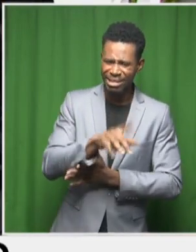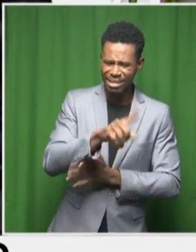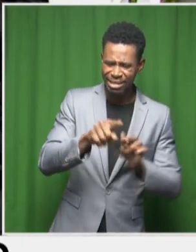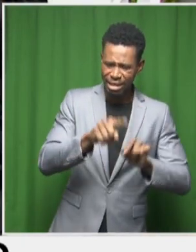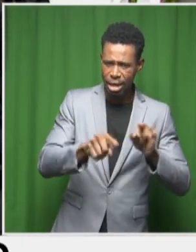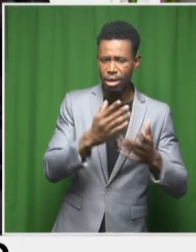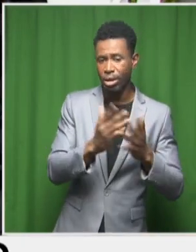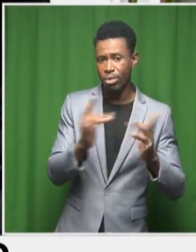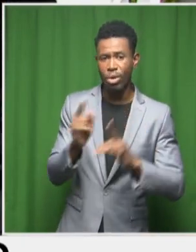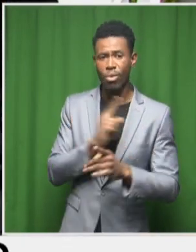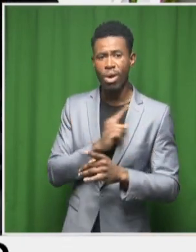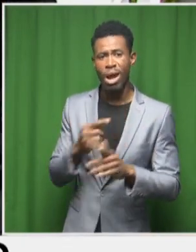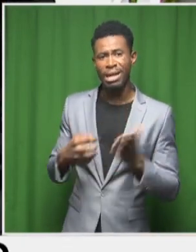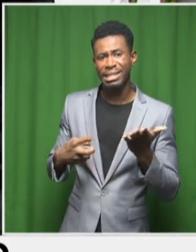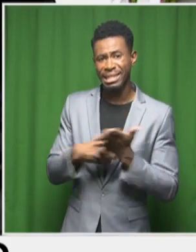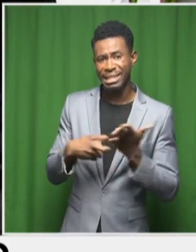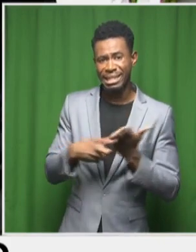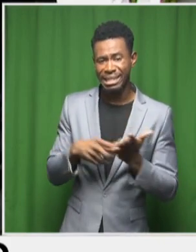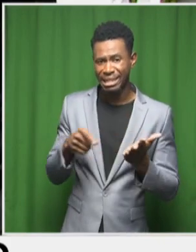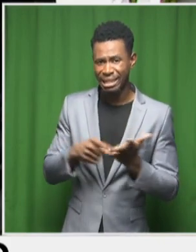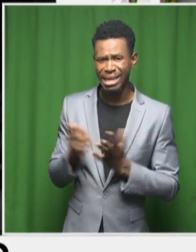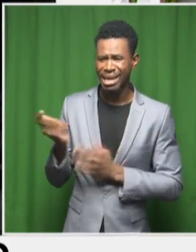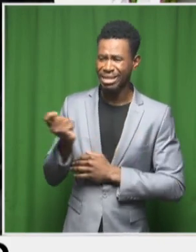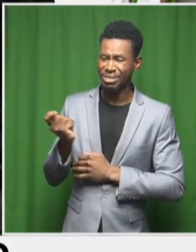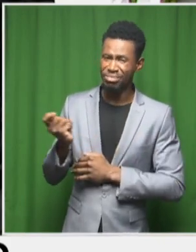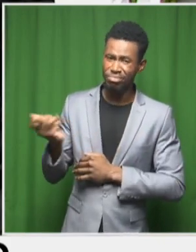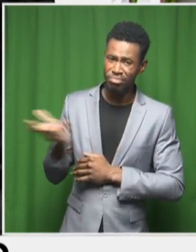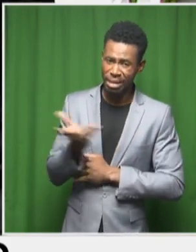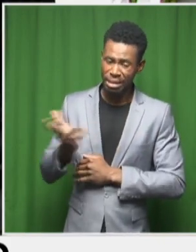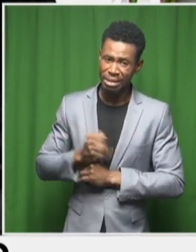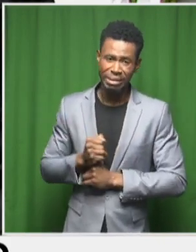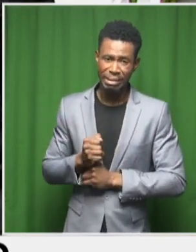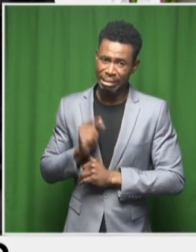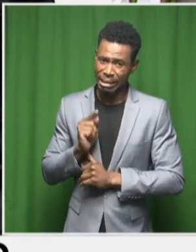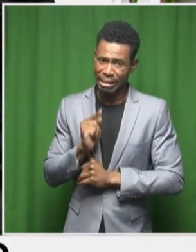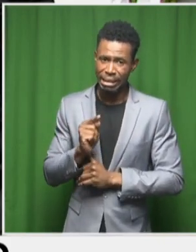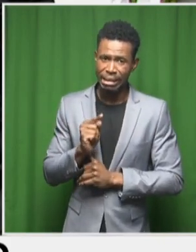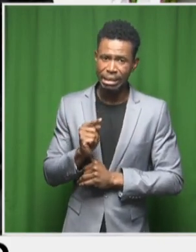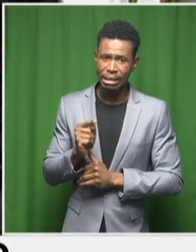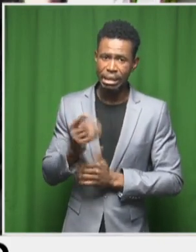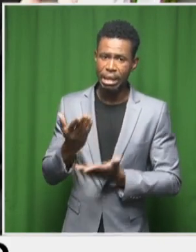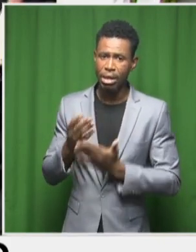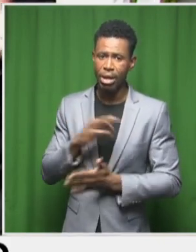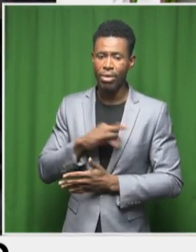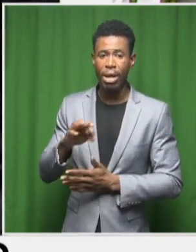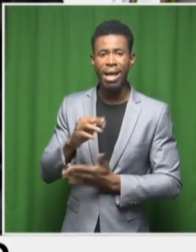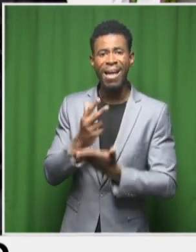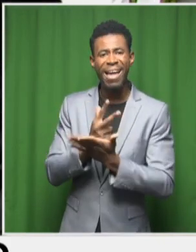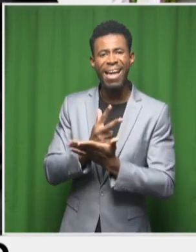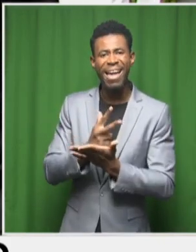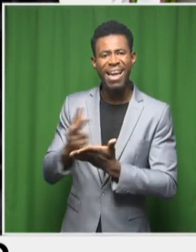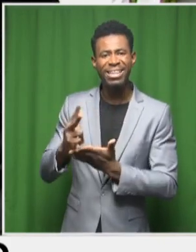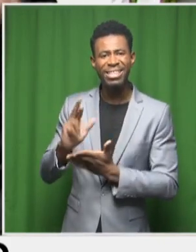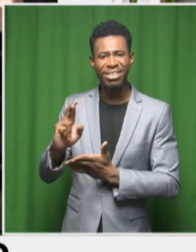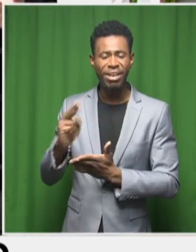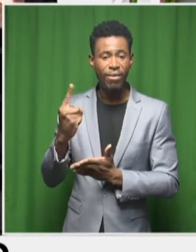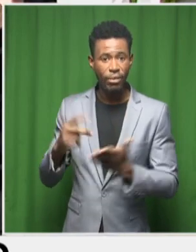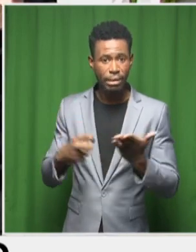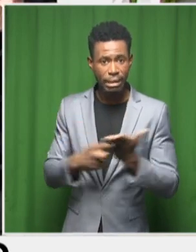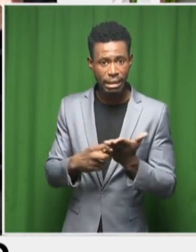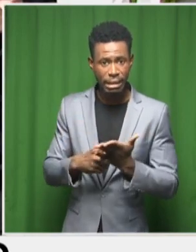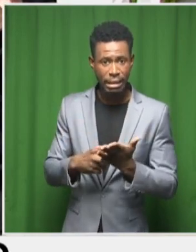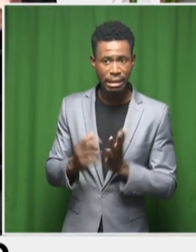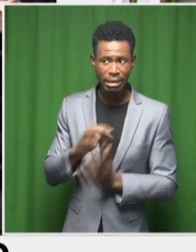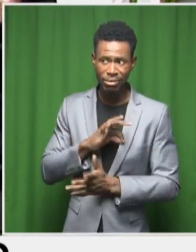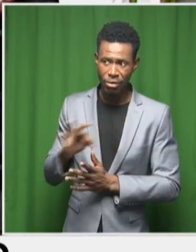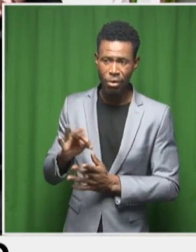Yes. We can't hide away from the fact that the average South African certainly cannot afford 800 Rand a ticket, not to mention getting